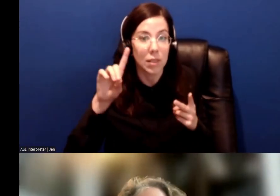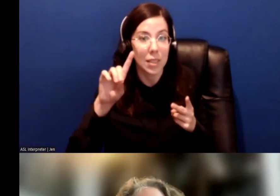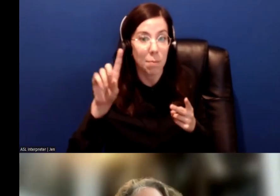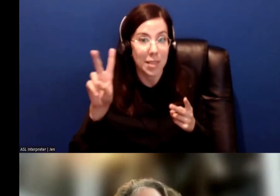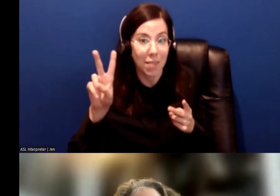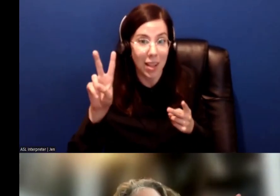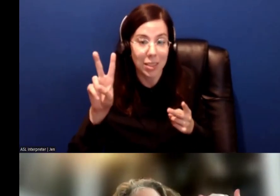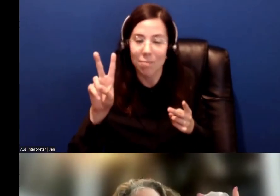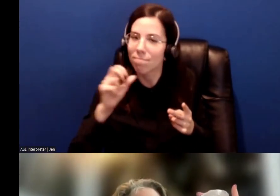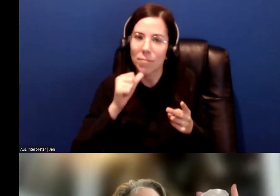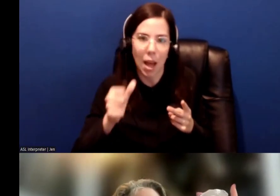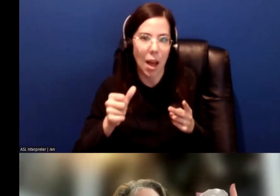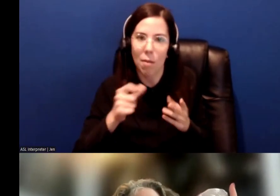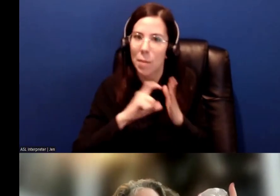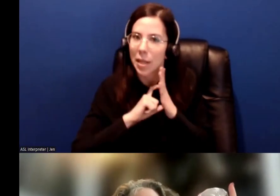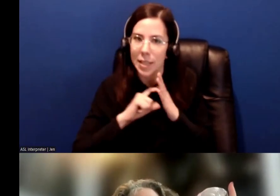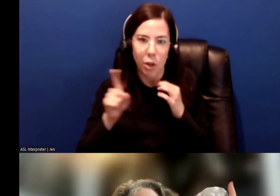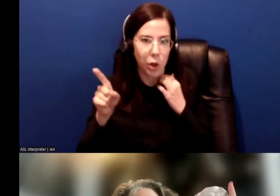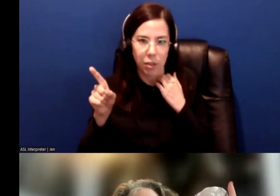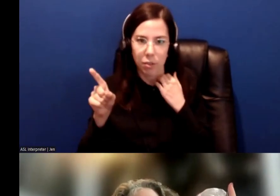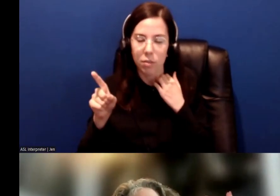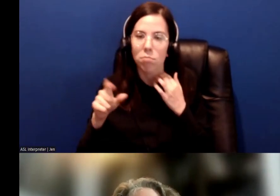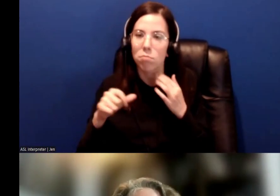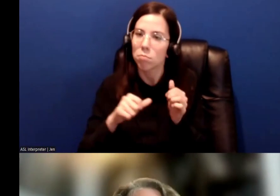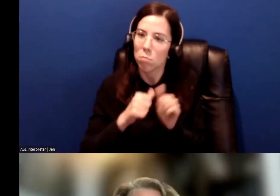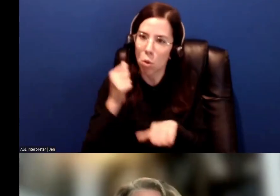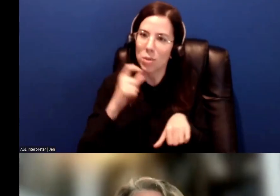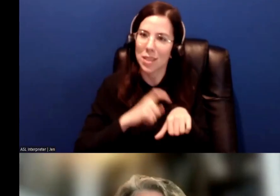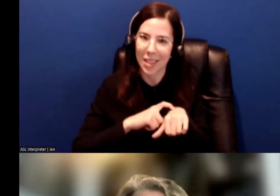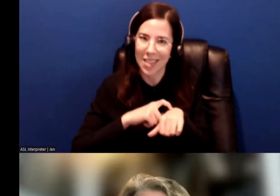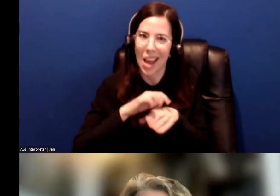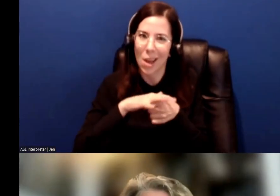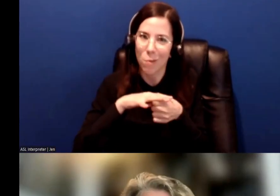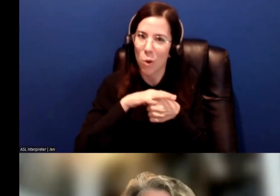it is not at all mandatory in most jurisdictions, and it